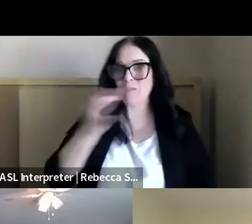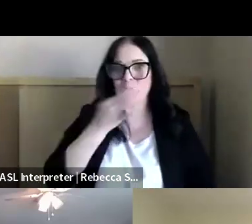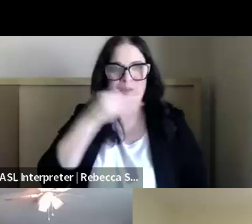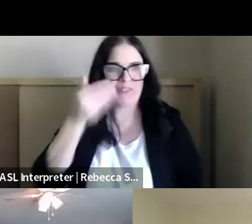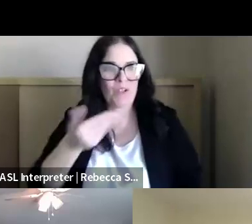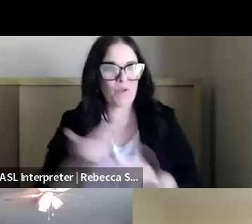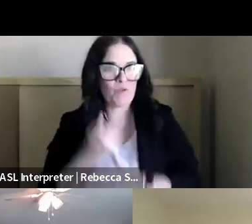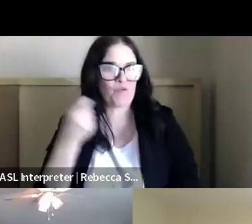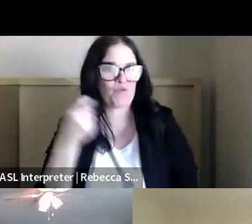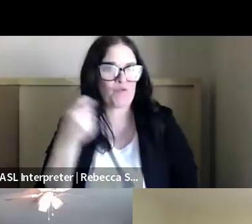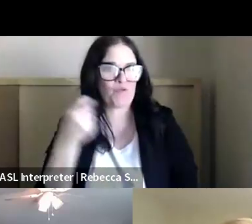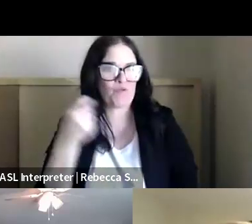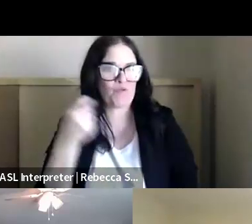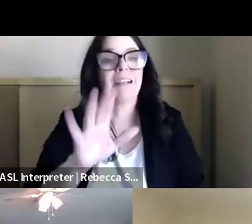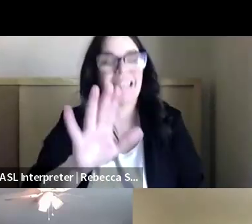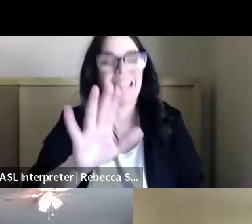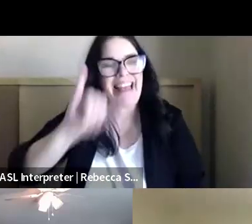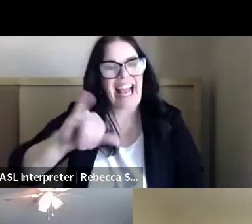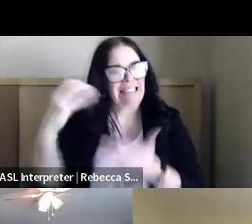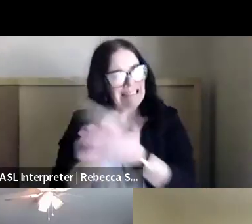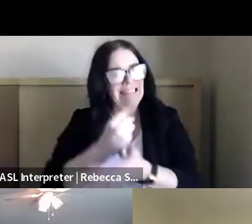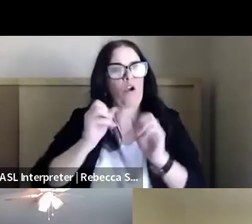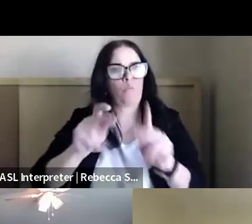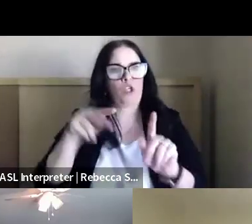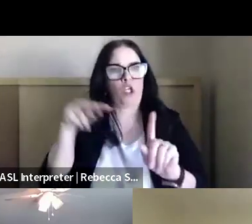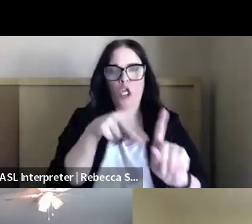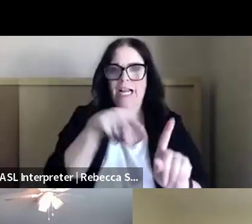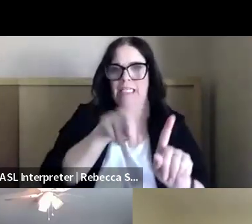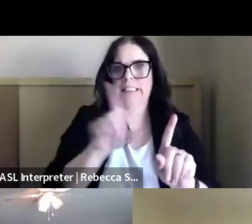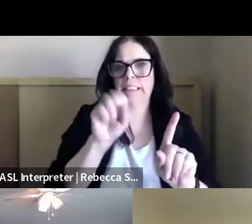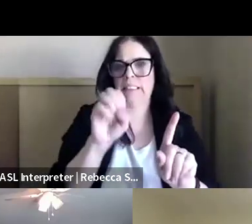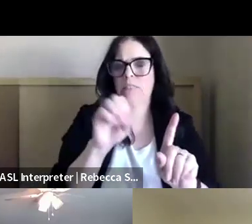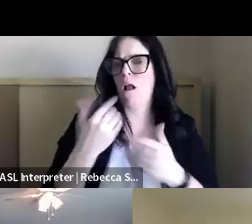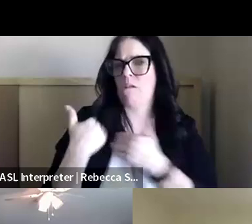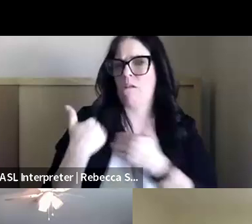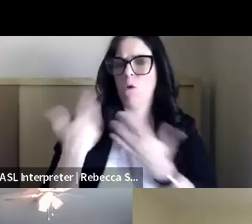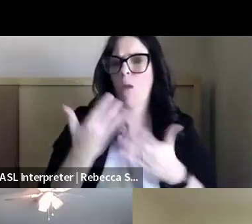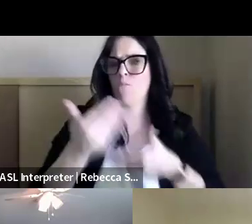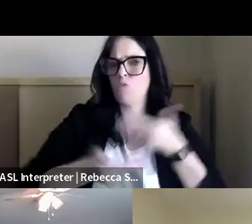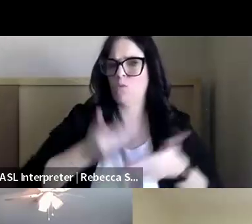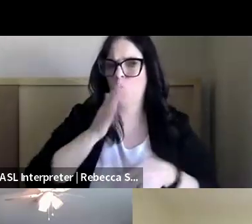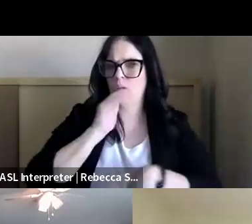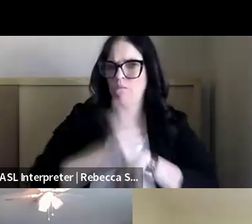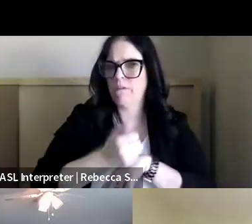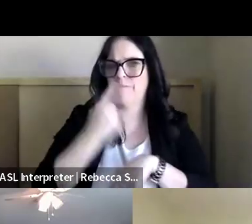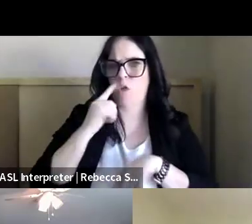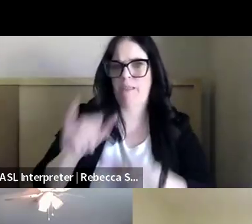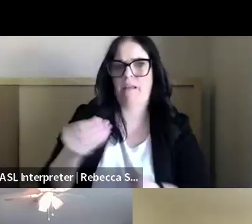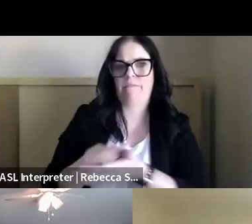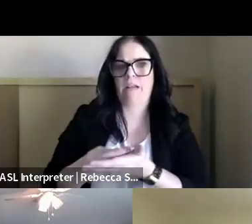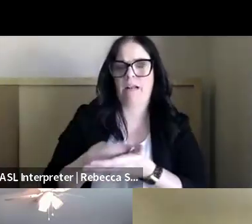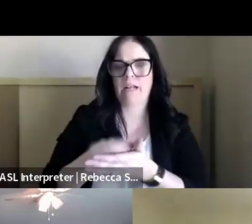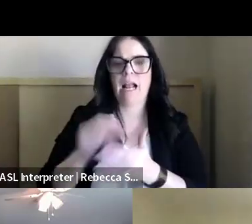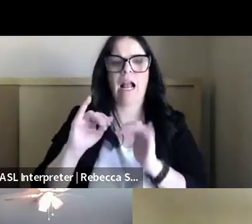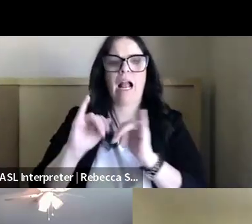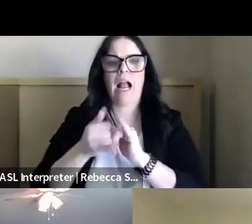this should be where everyone looks to first to see what process is going to be implemented in issuing out a